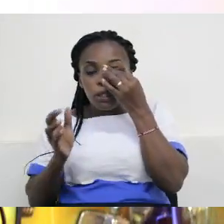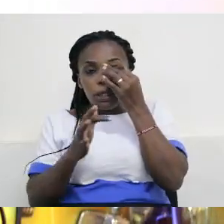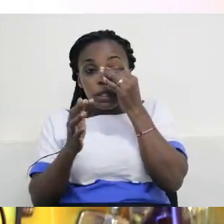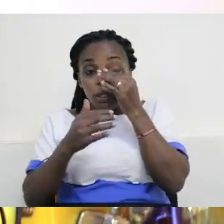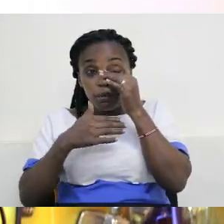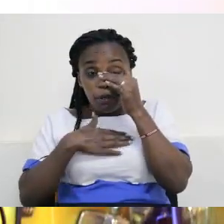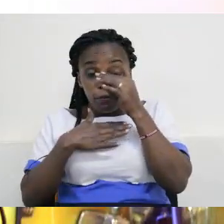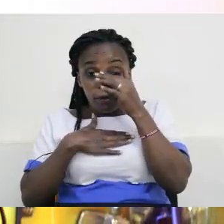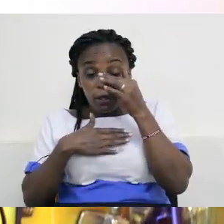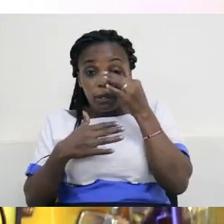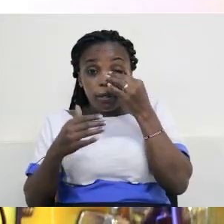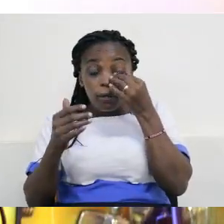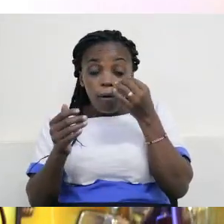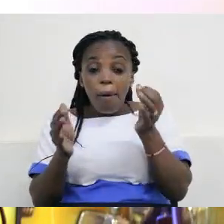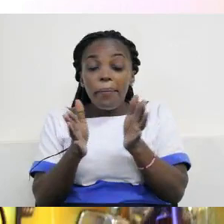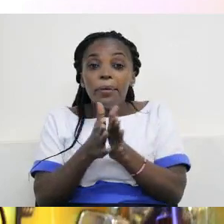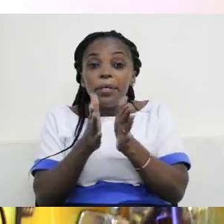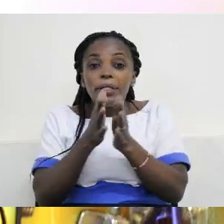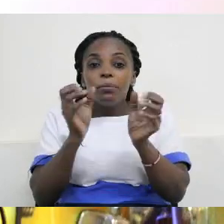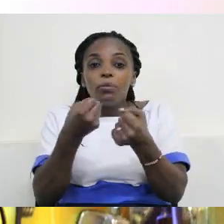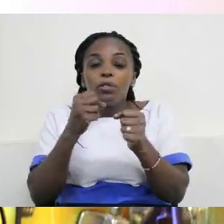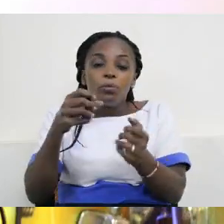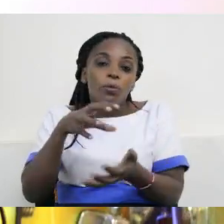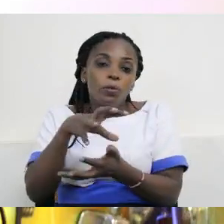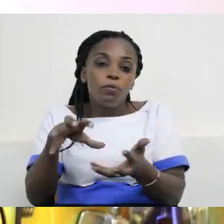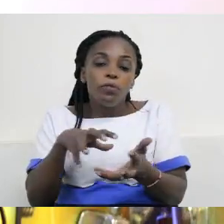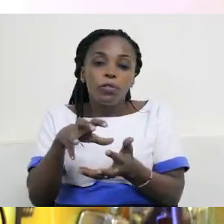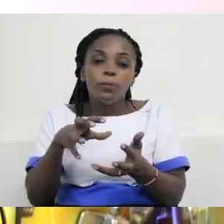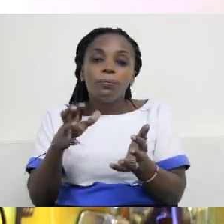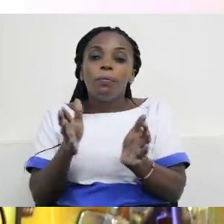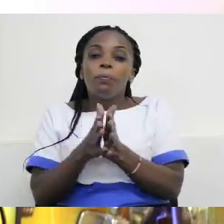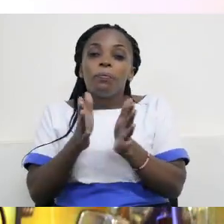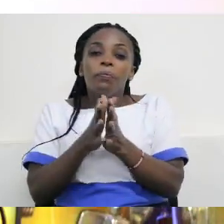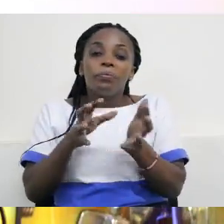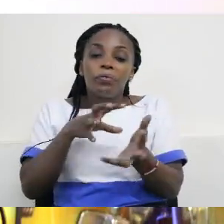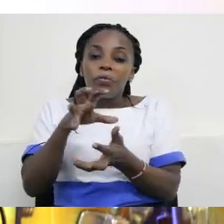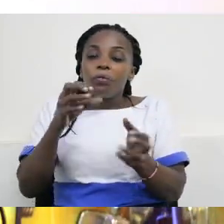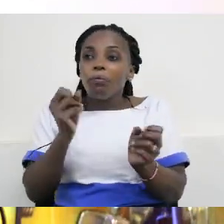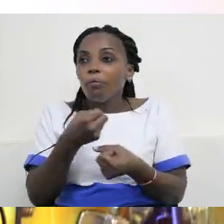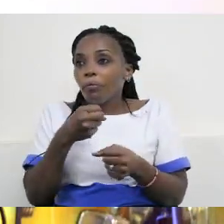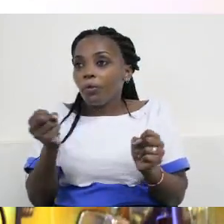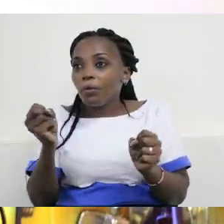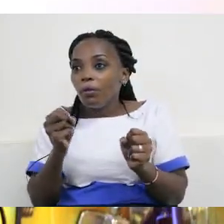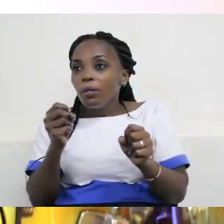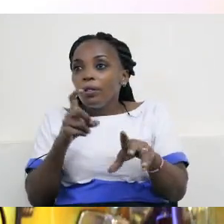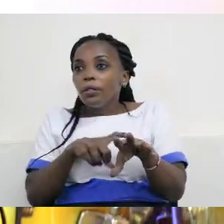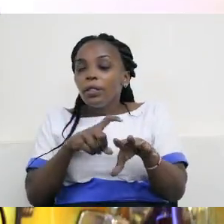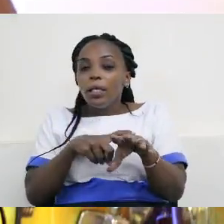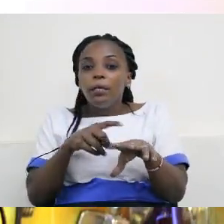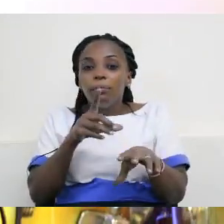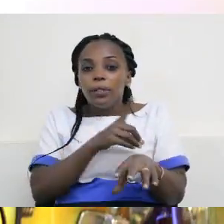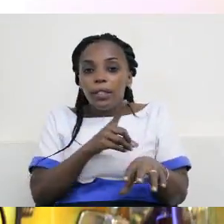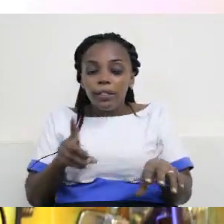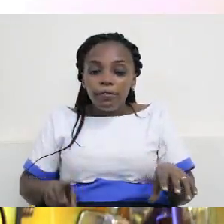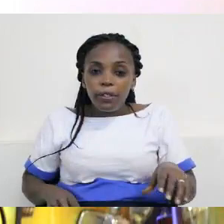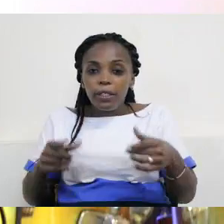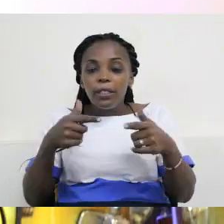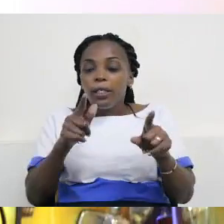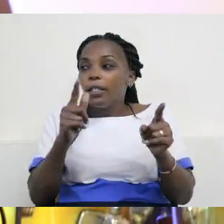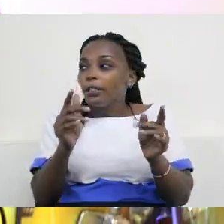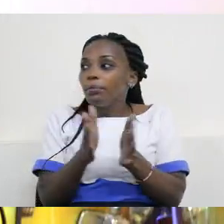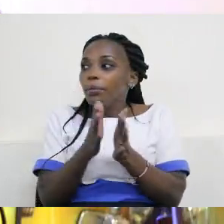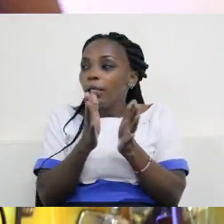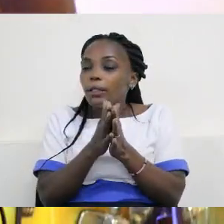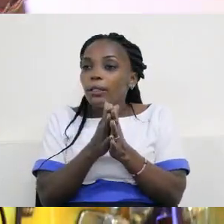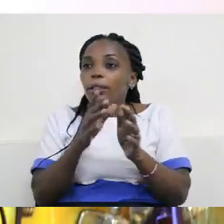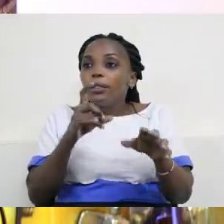Dear friends, praise cannot be confused. Praise cannot be confused. When David let praise rise, when